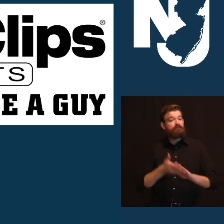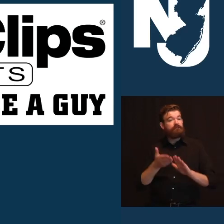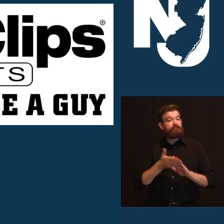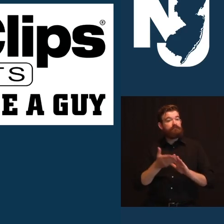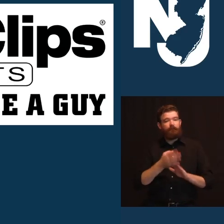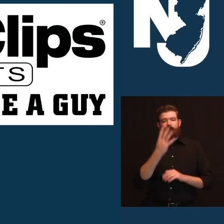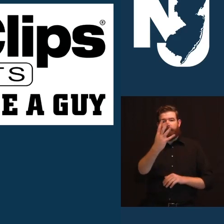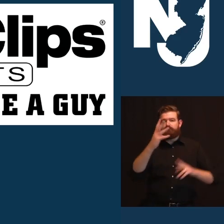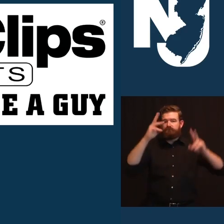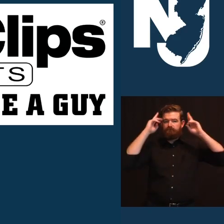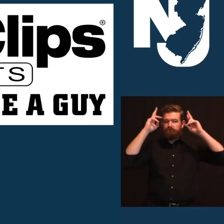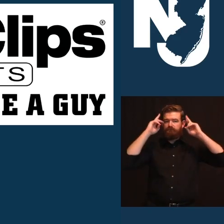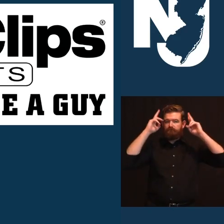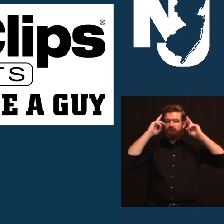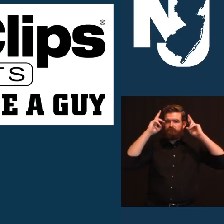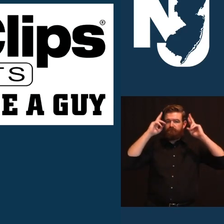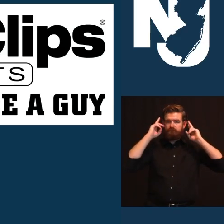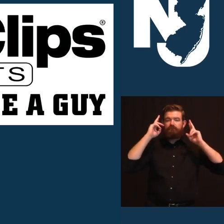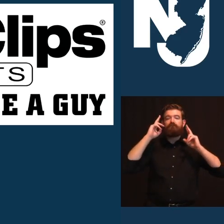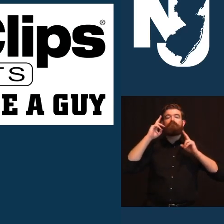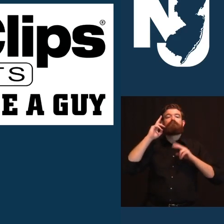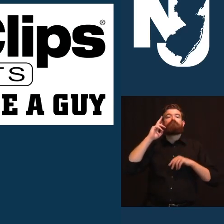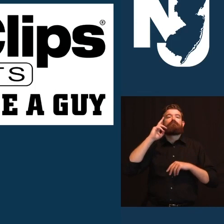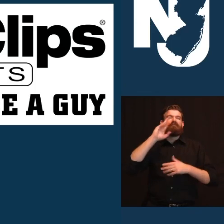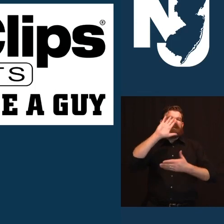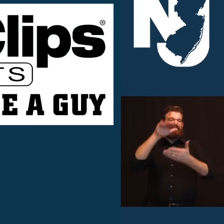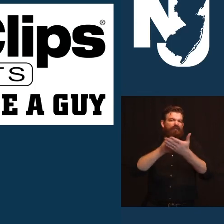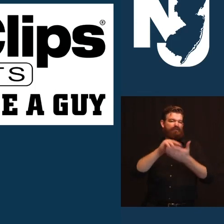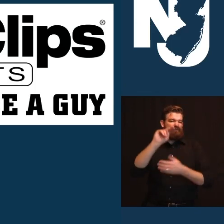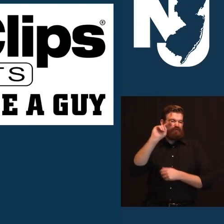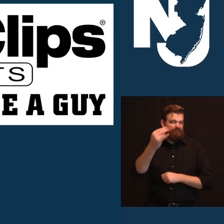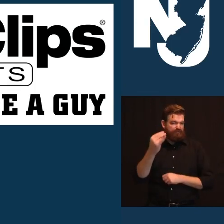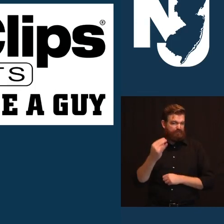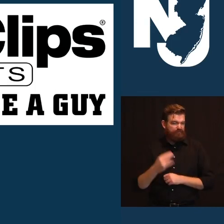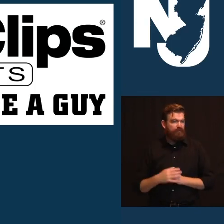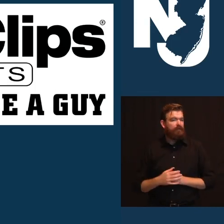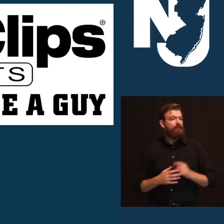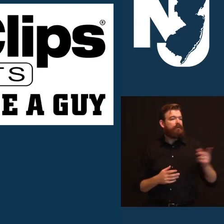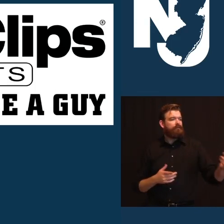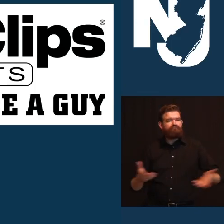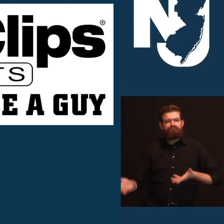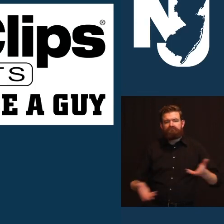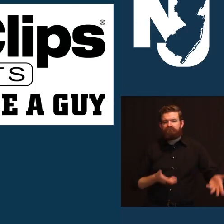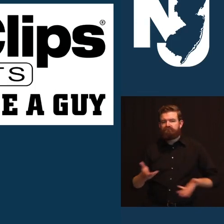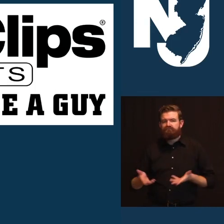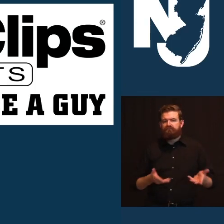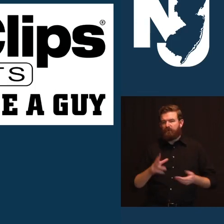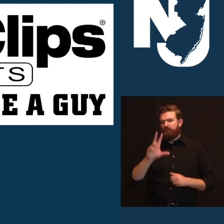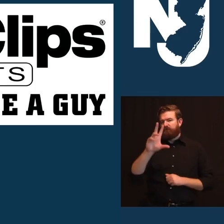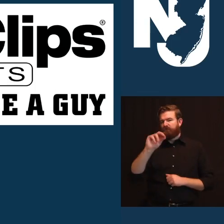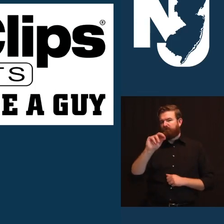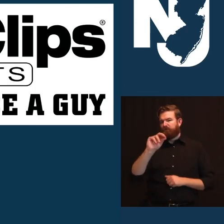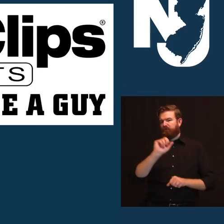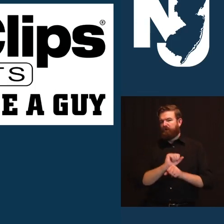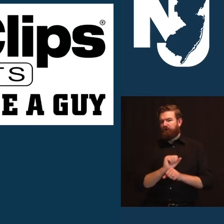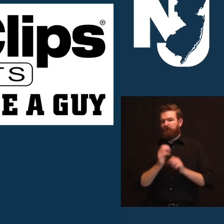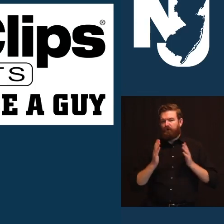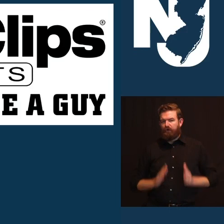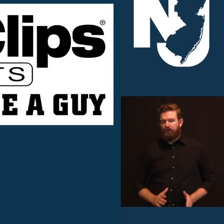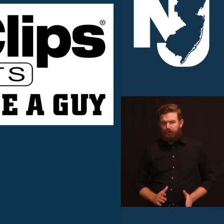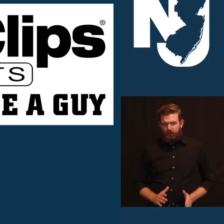and Union counties and employs roughly 30 people. Obviously, the onset of the pandemic and the shutdown of personal care